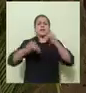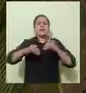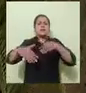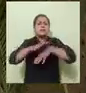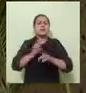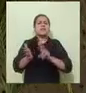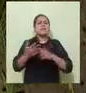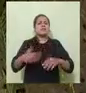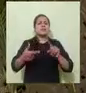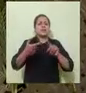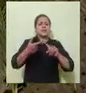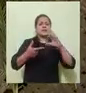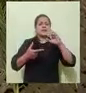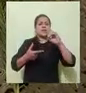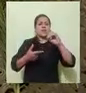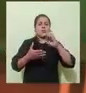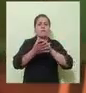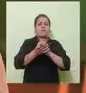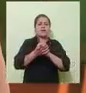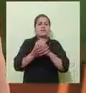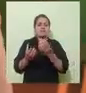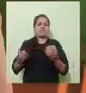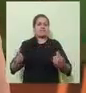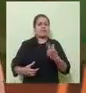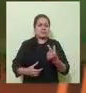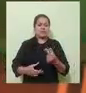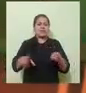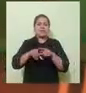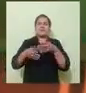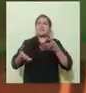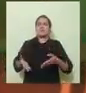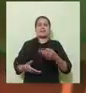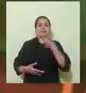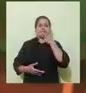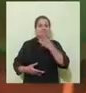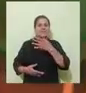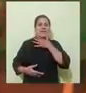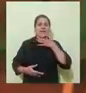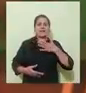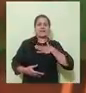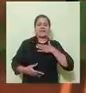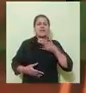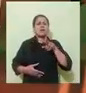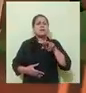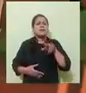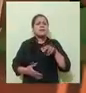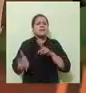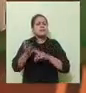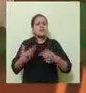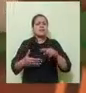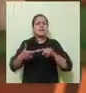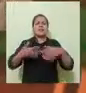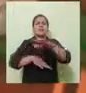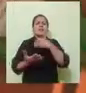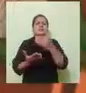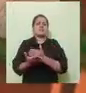decided to make elections eco-friendly. So we are at one of the polling stations, and you can see the efforts made to